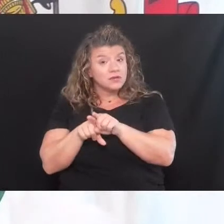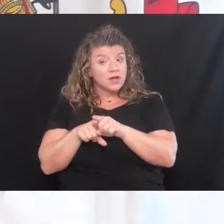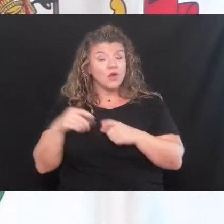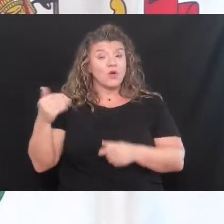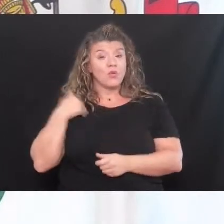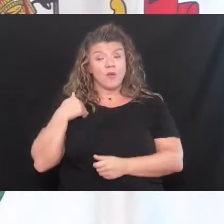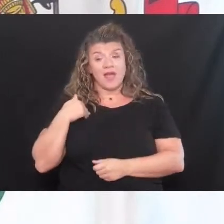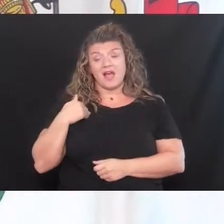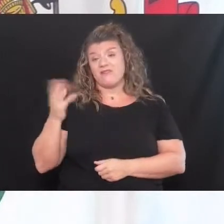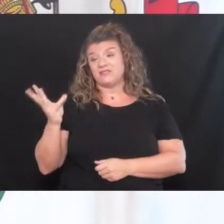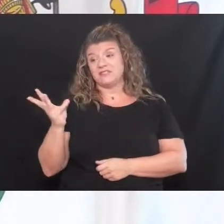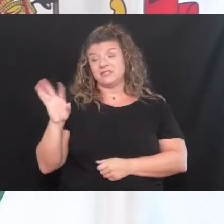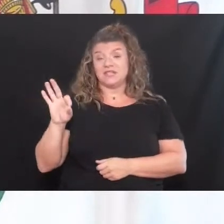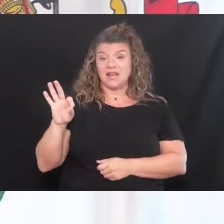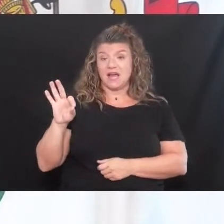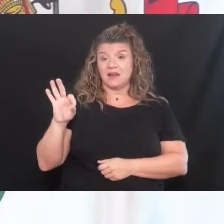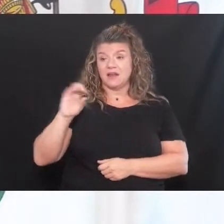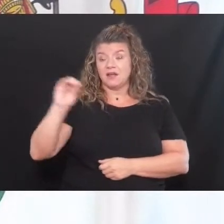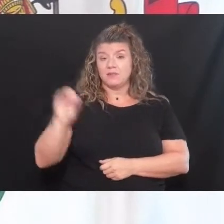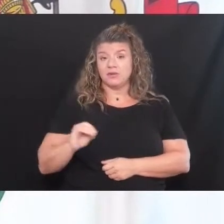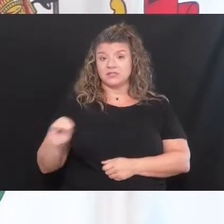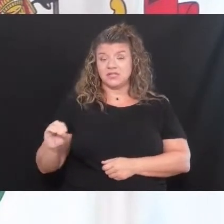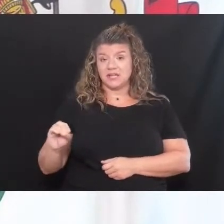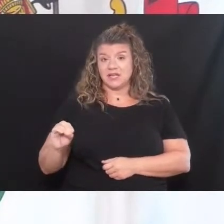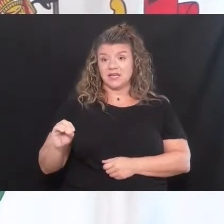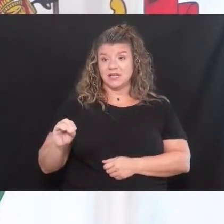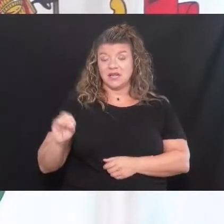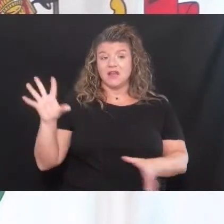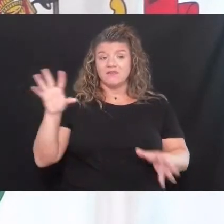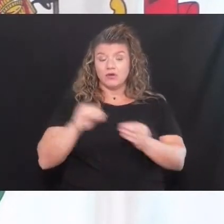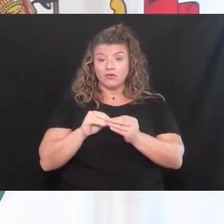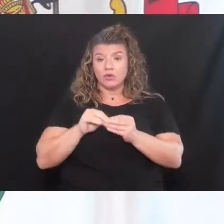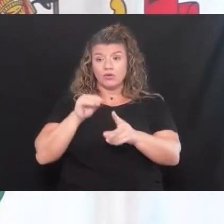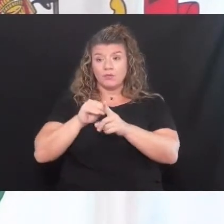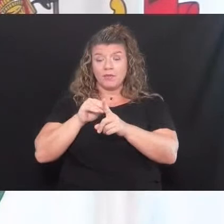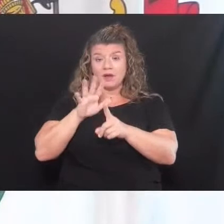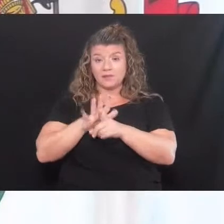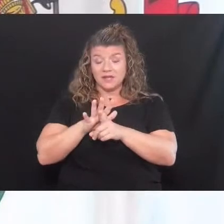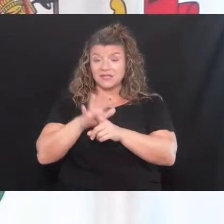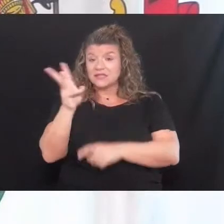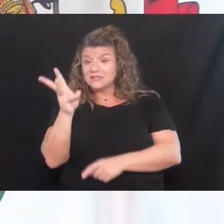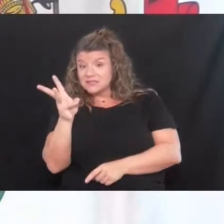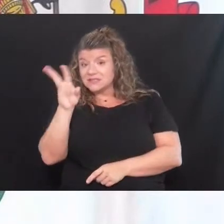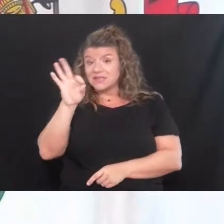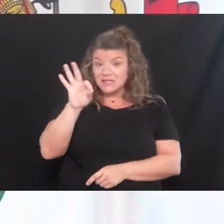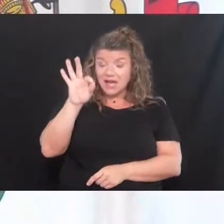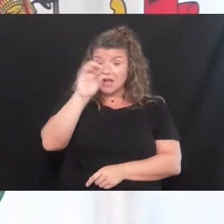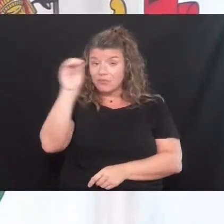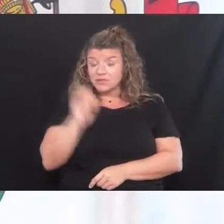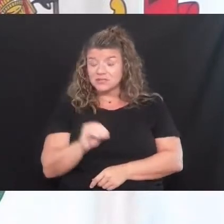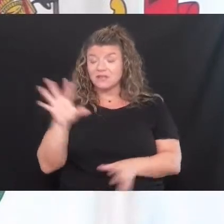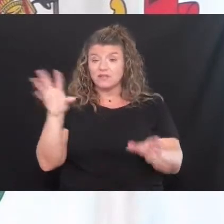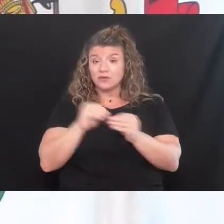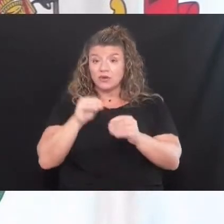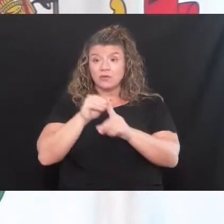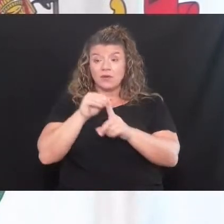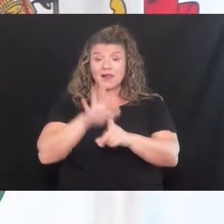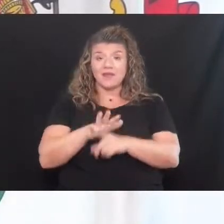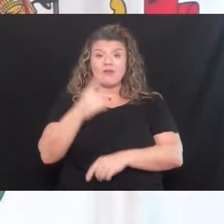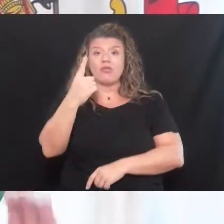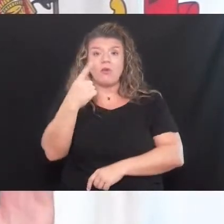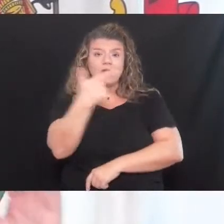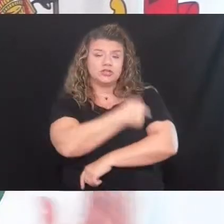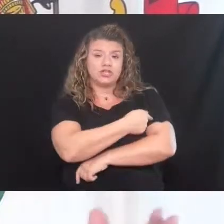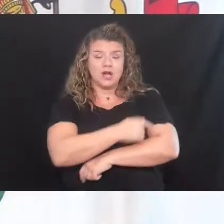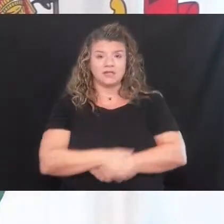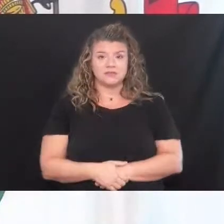got 69% of our total population, 69% of our total population with one shot,